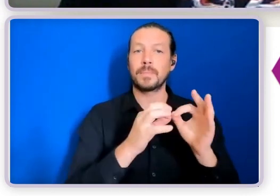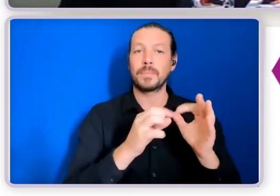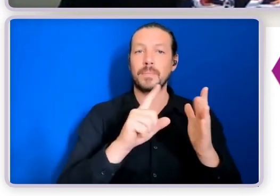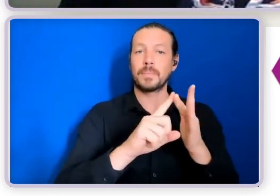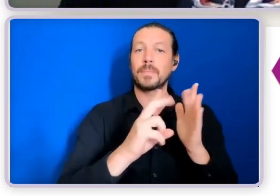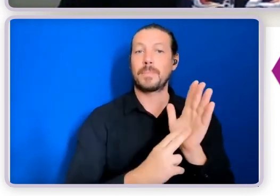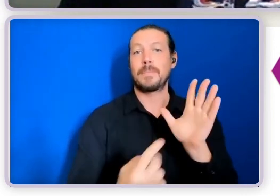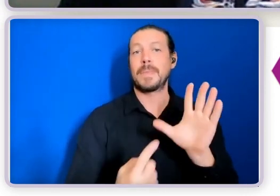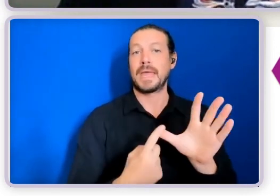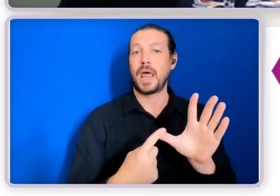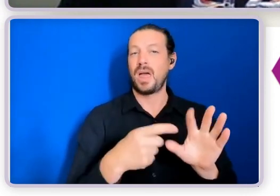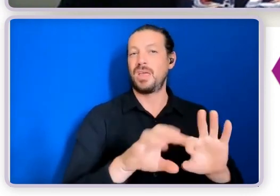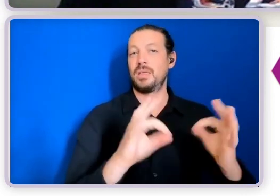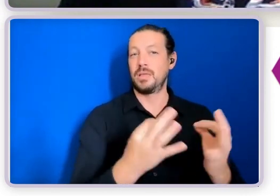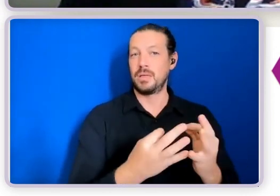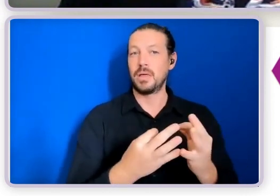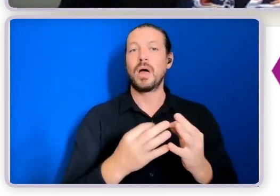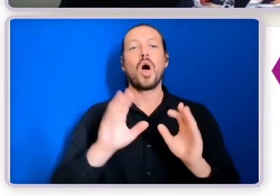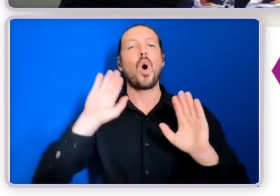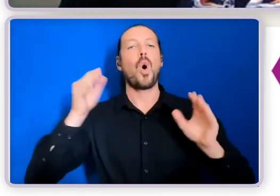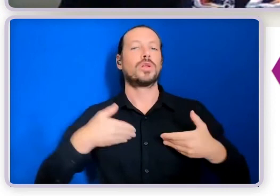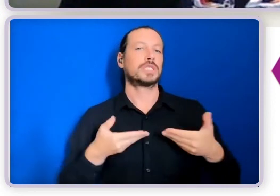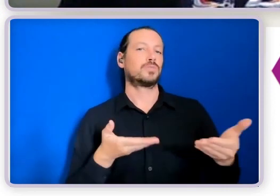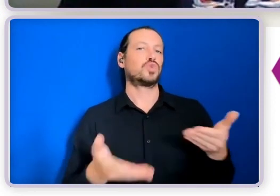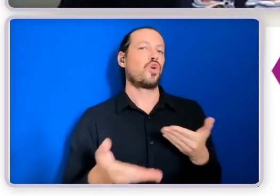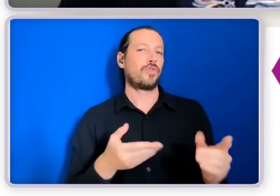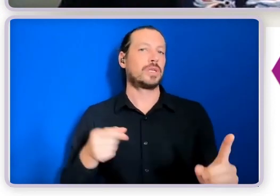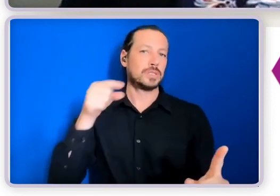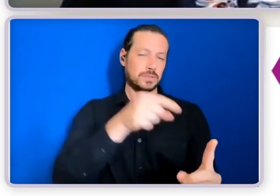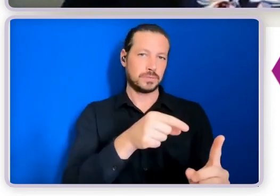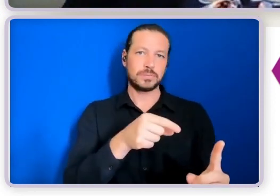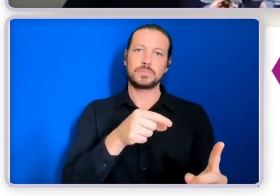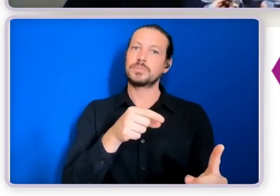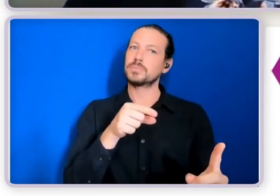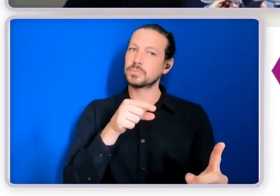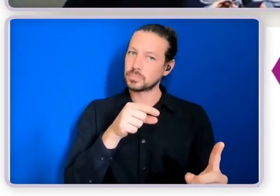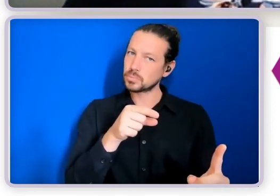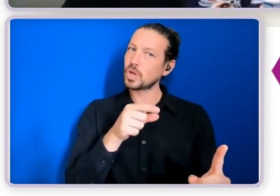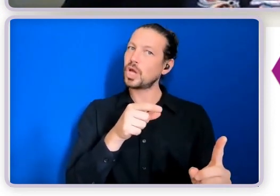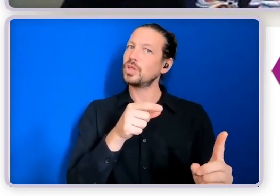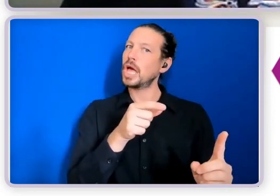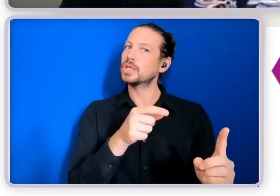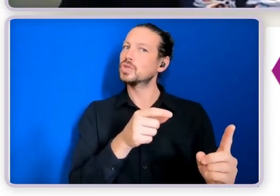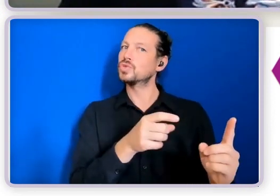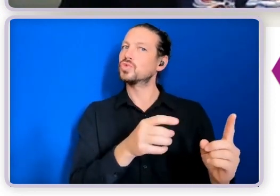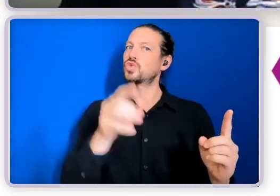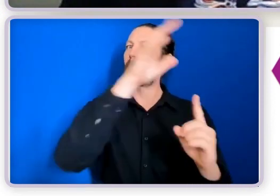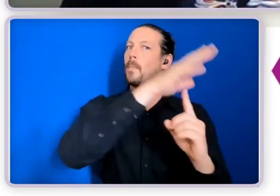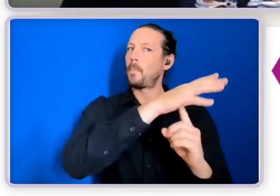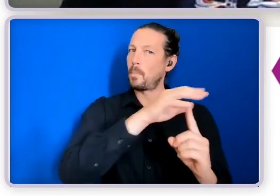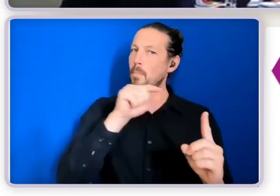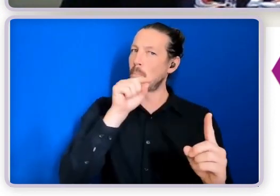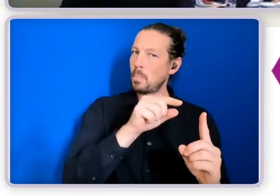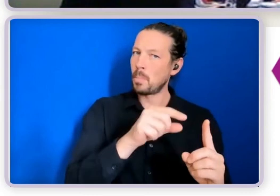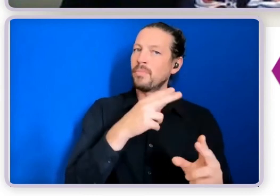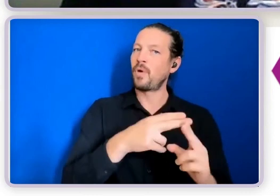IRABINA, autism services would be one of my top places to go for behaviours of concern